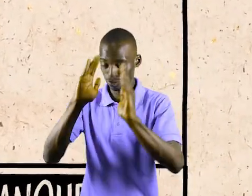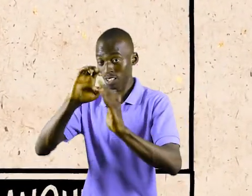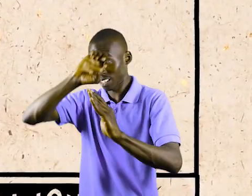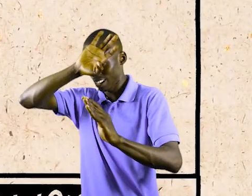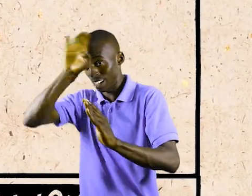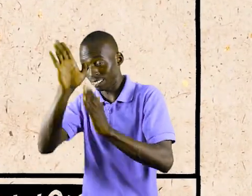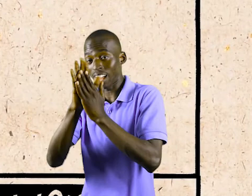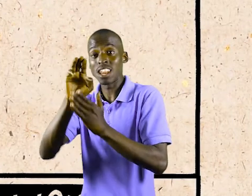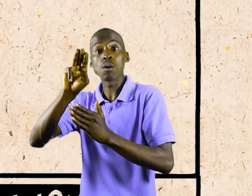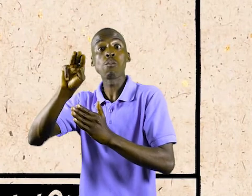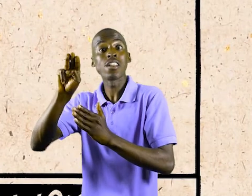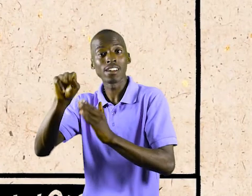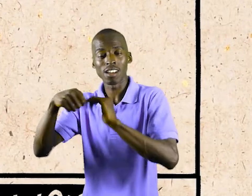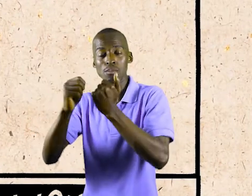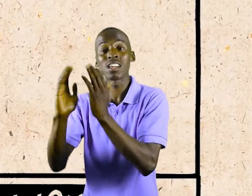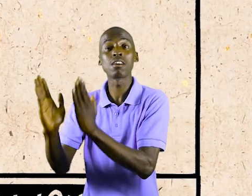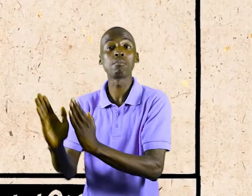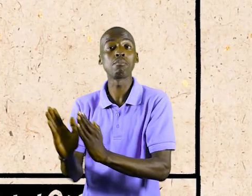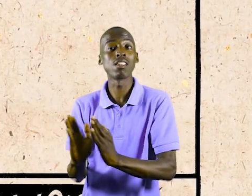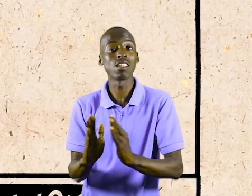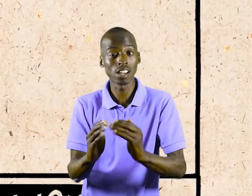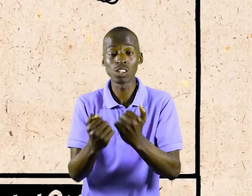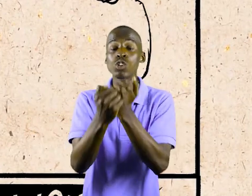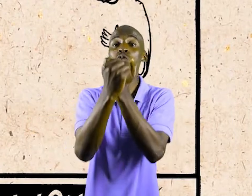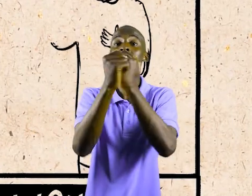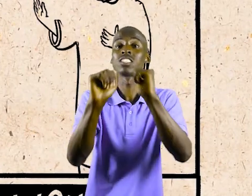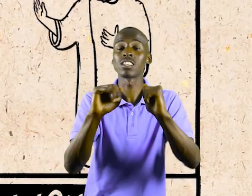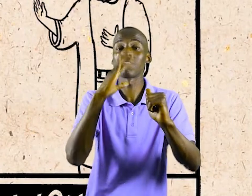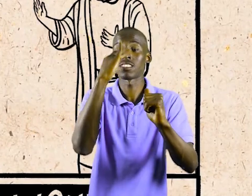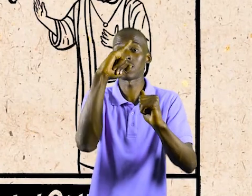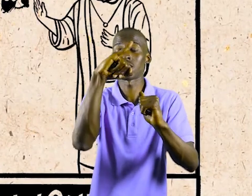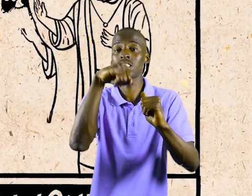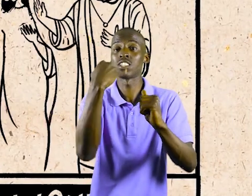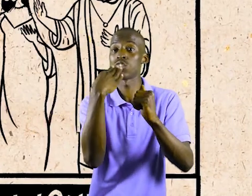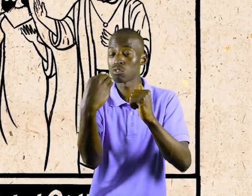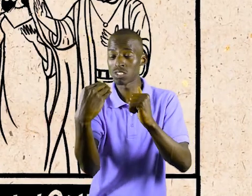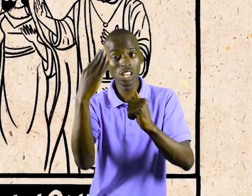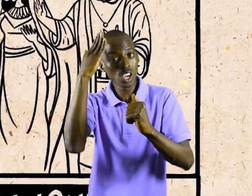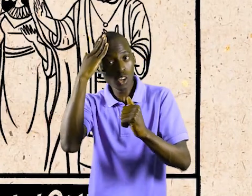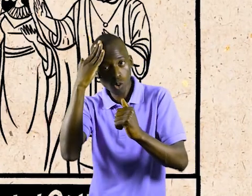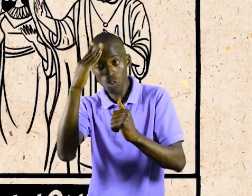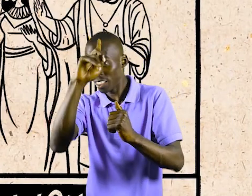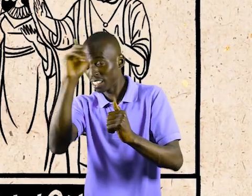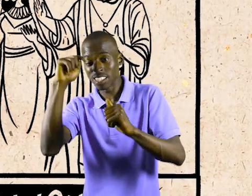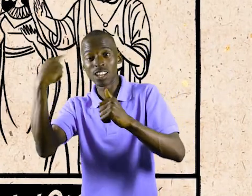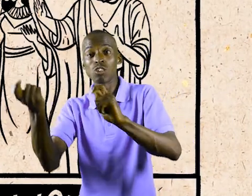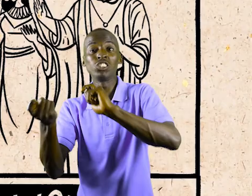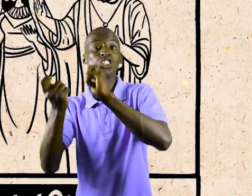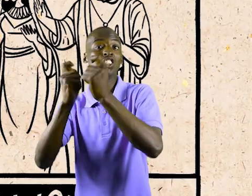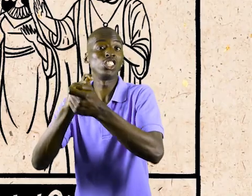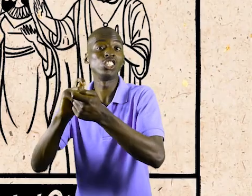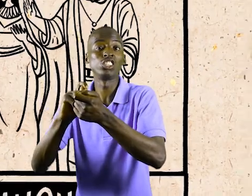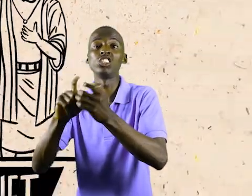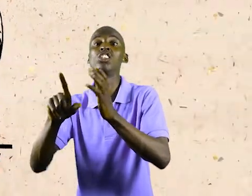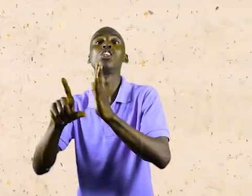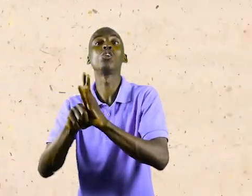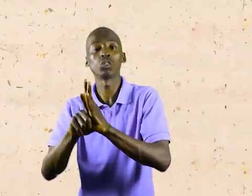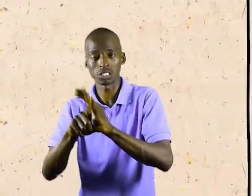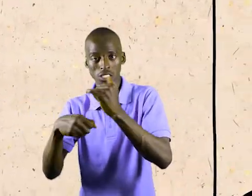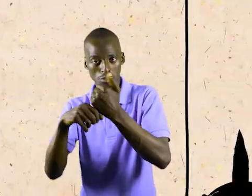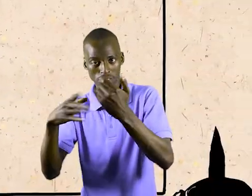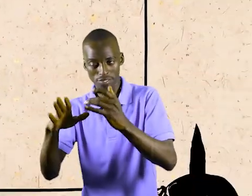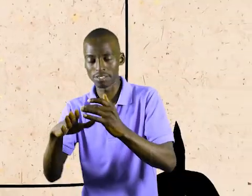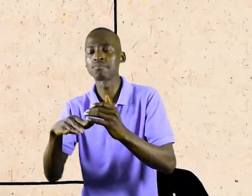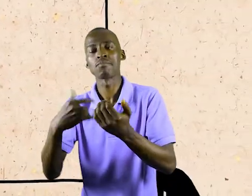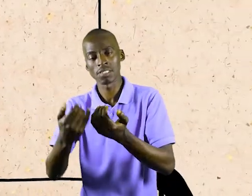Esther and Mordecai as they make a plan to reverse the decree. They discover that the king can't revoke a decree that he's already made. So